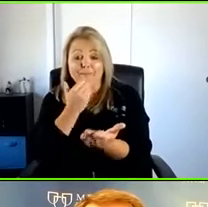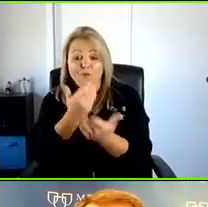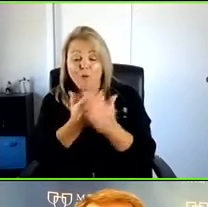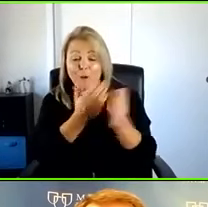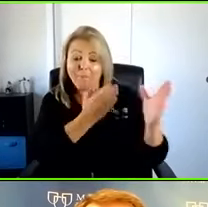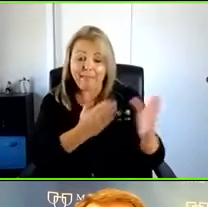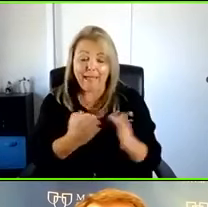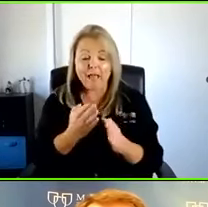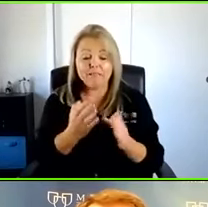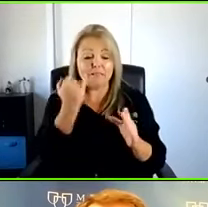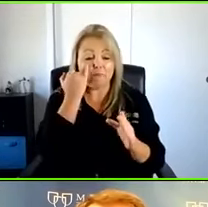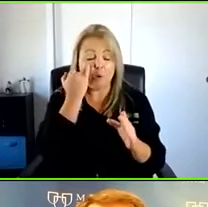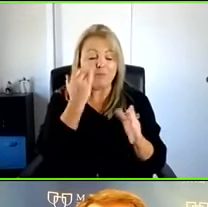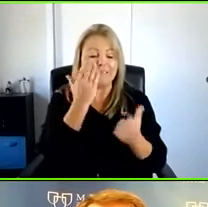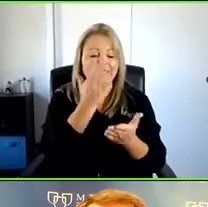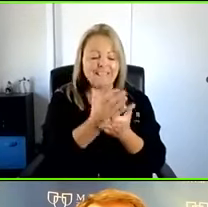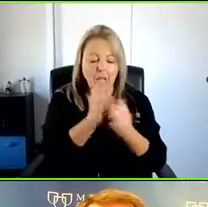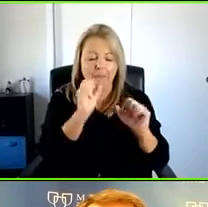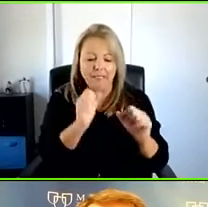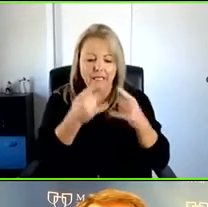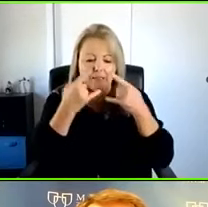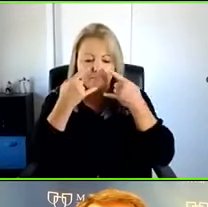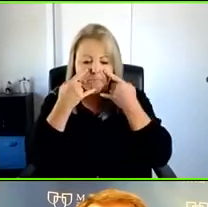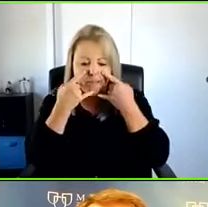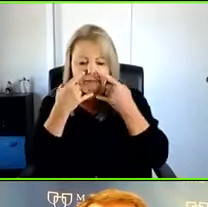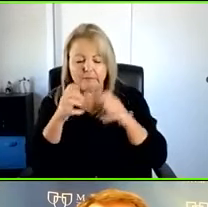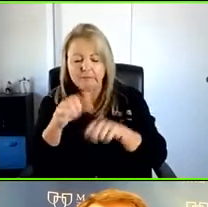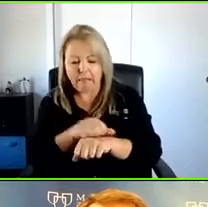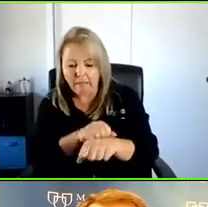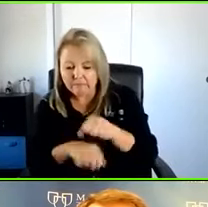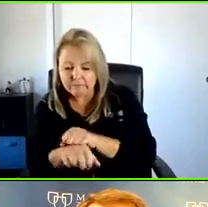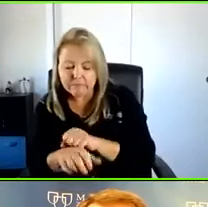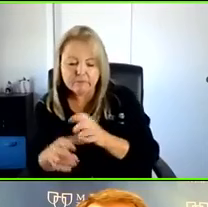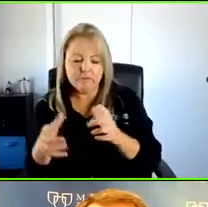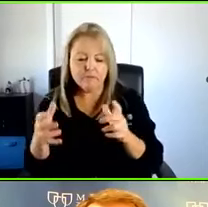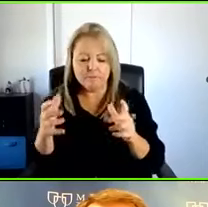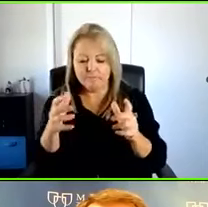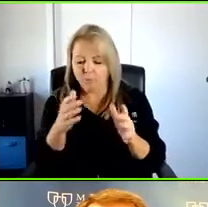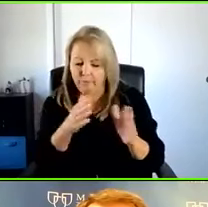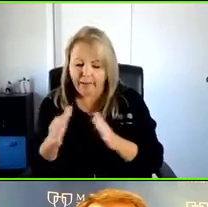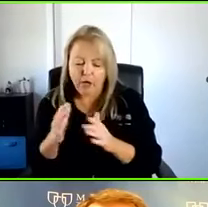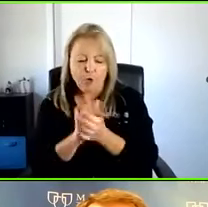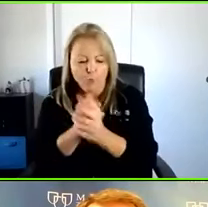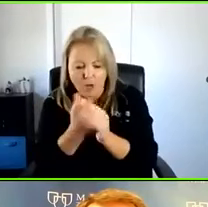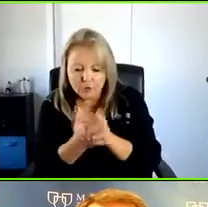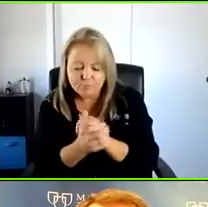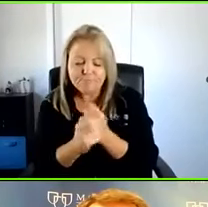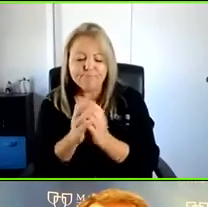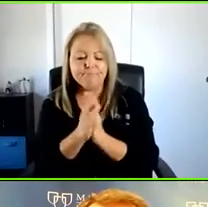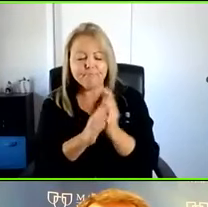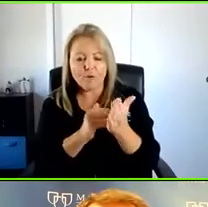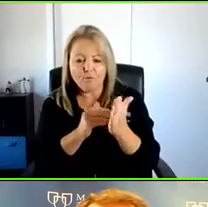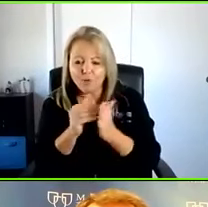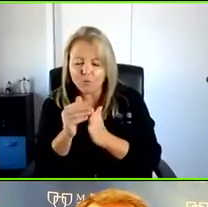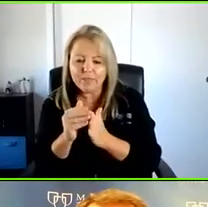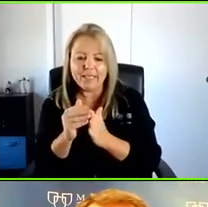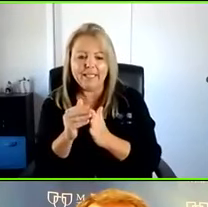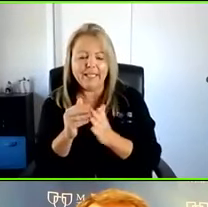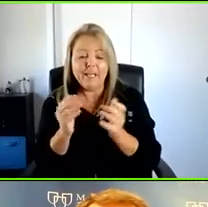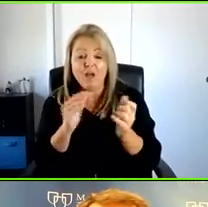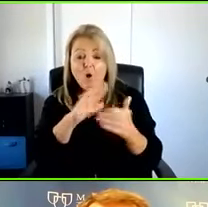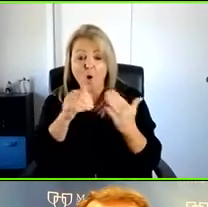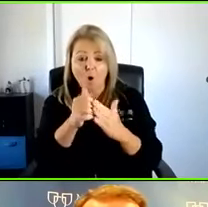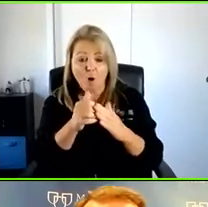if you do stop, that you're wearing your mask and maybe even gloves, and you're washing your hands frequently and taking all of